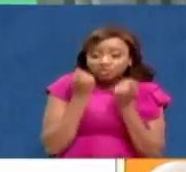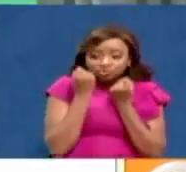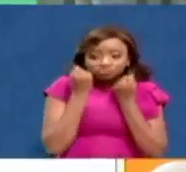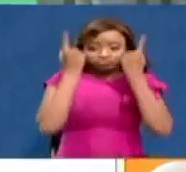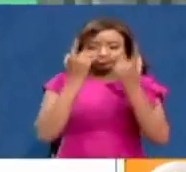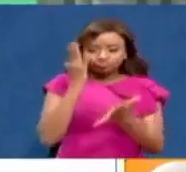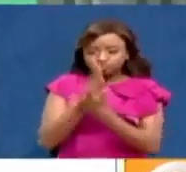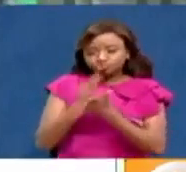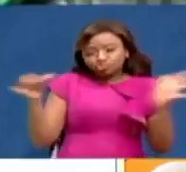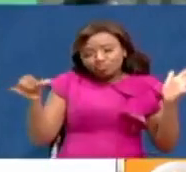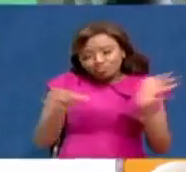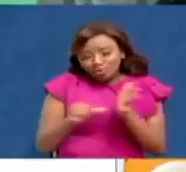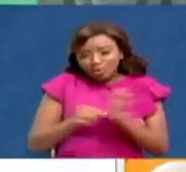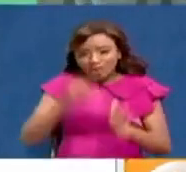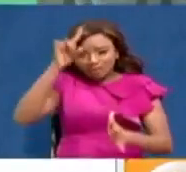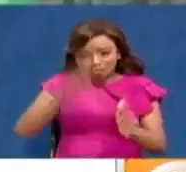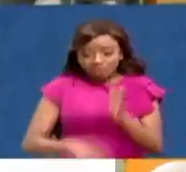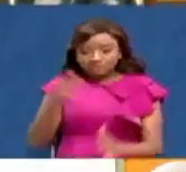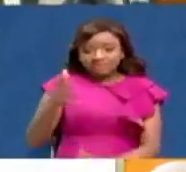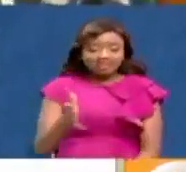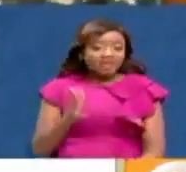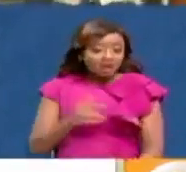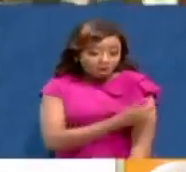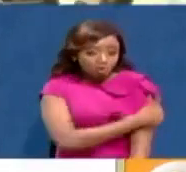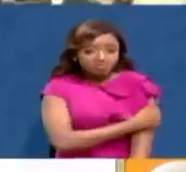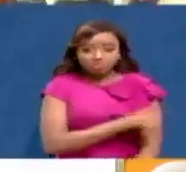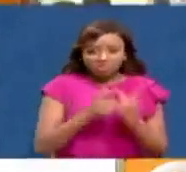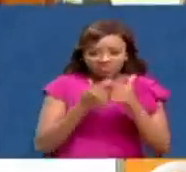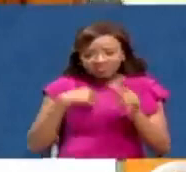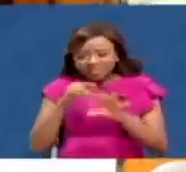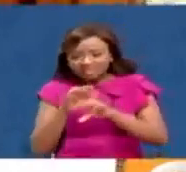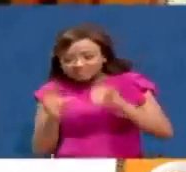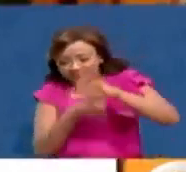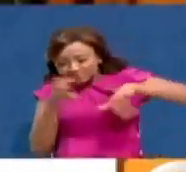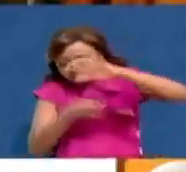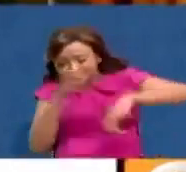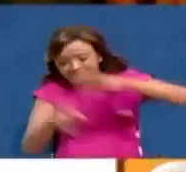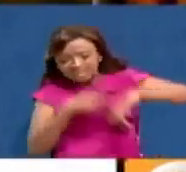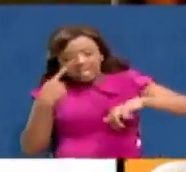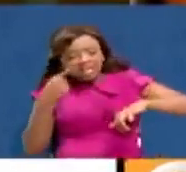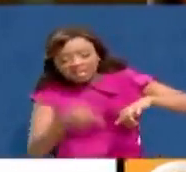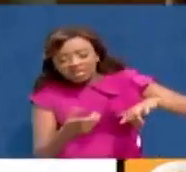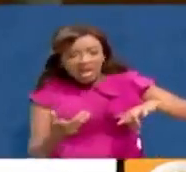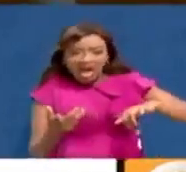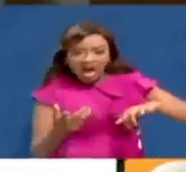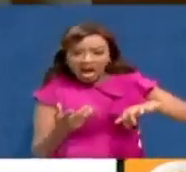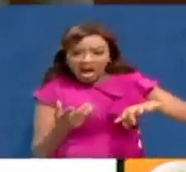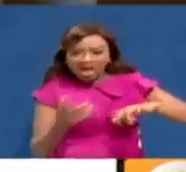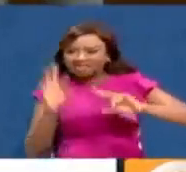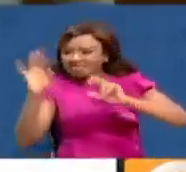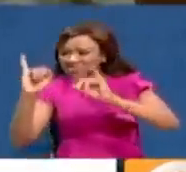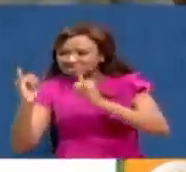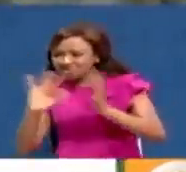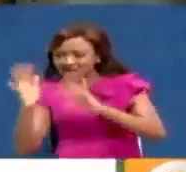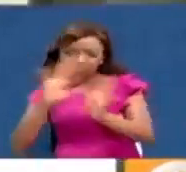what really ails the maternity hospital, it is crucial to peel behind the layers of news headlines and look inward. The county